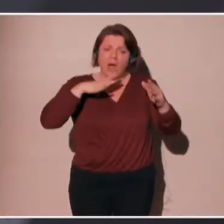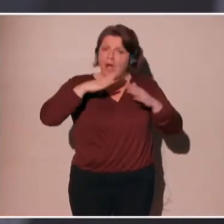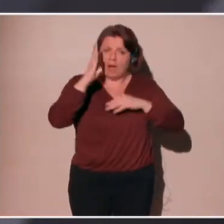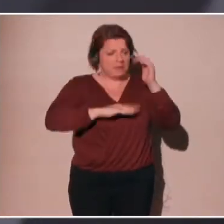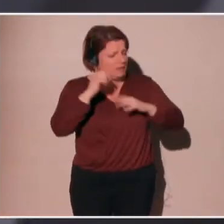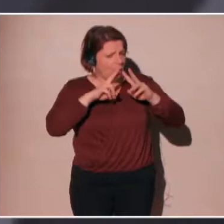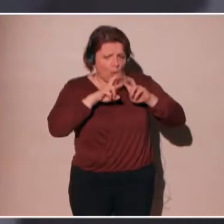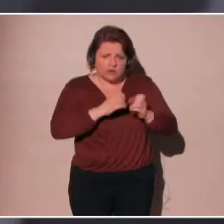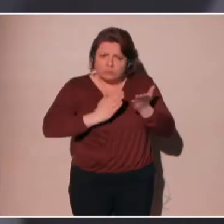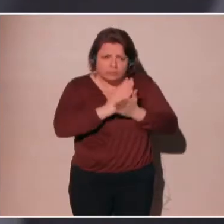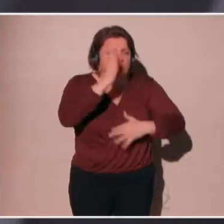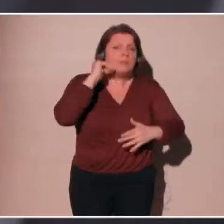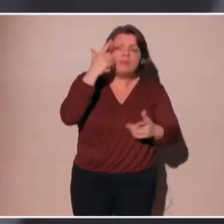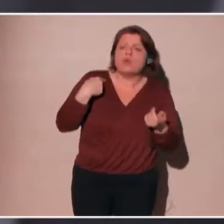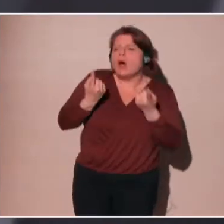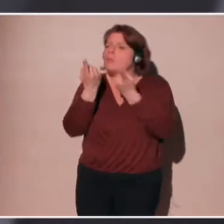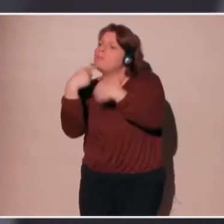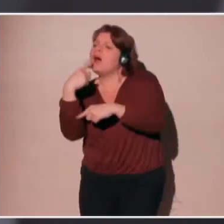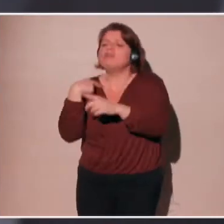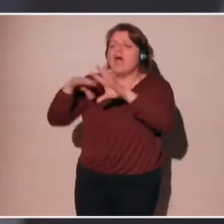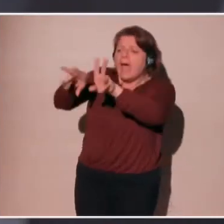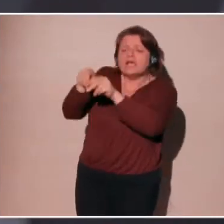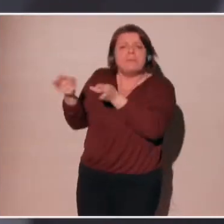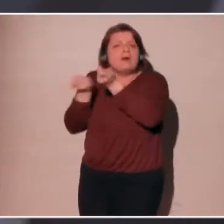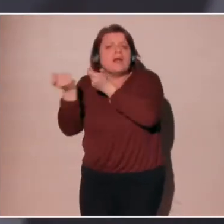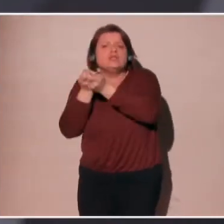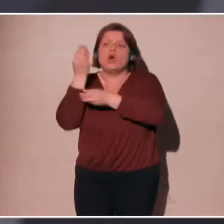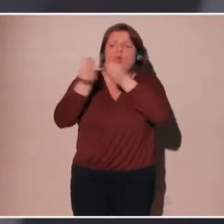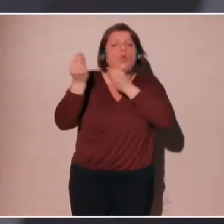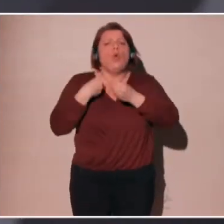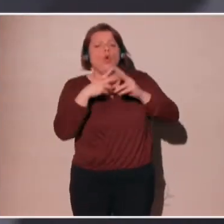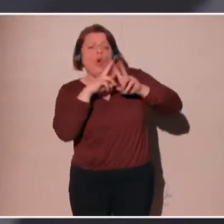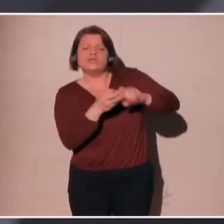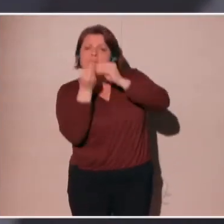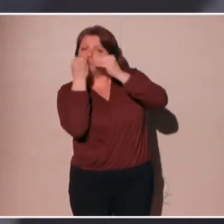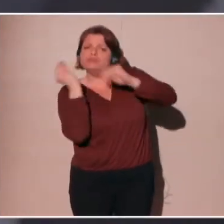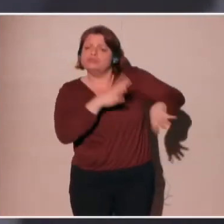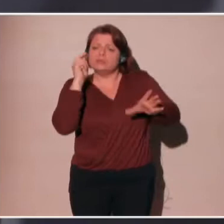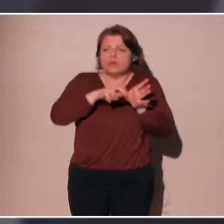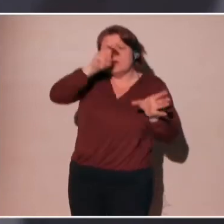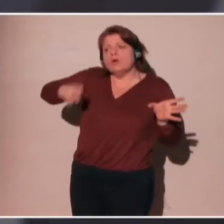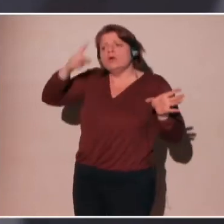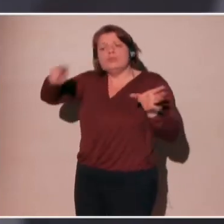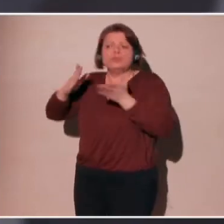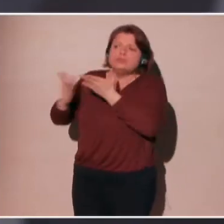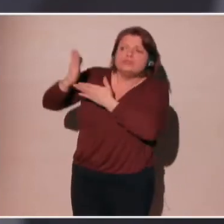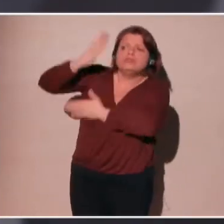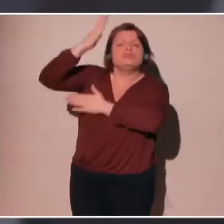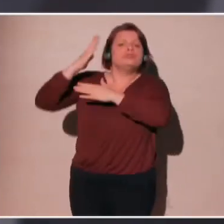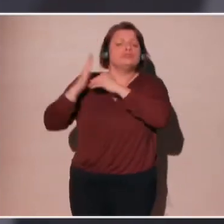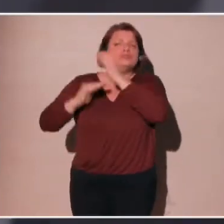offer long-lasting careers in the research departments, and you don't need to become a manager to leave the lab to